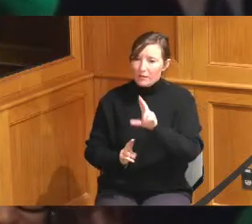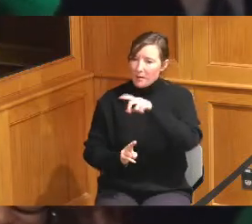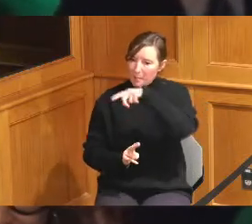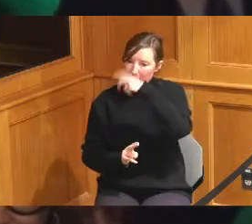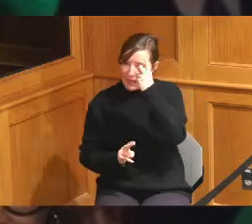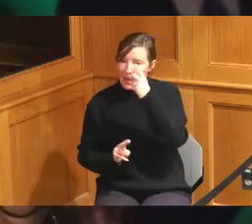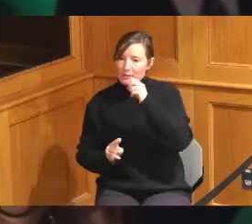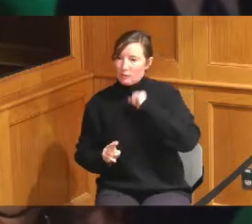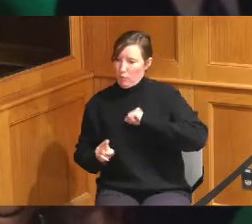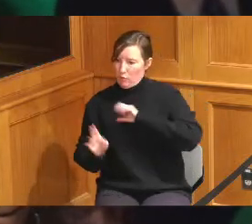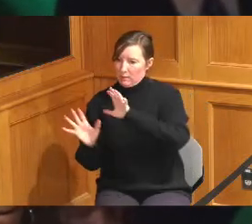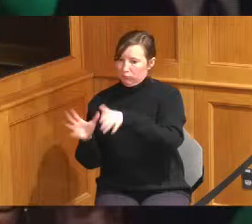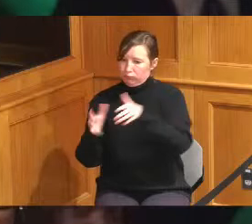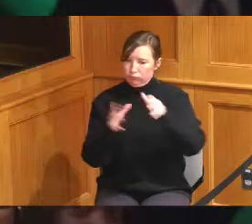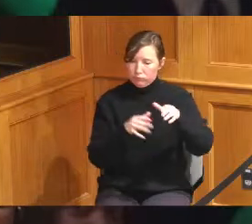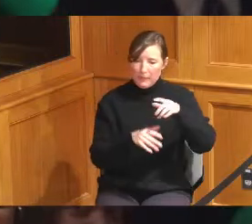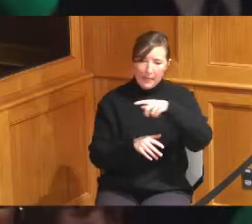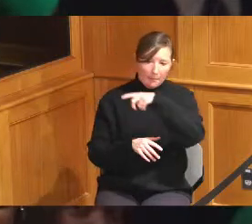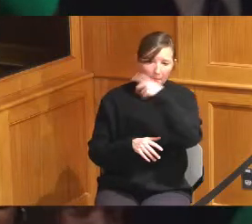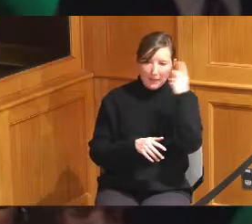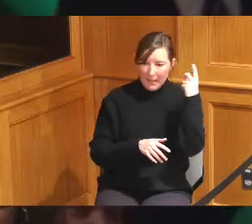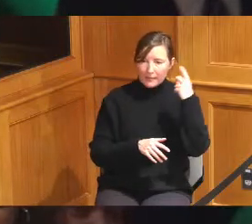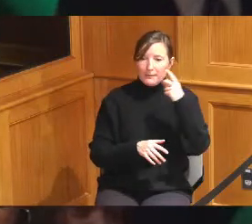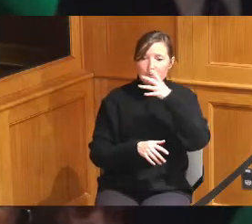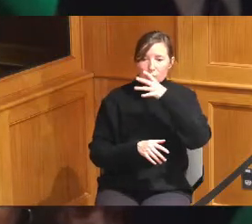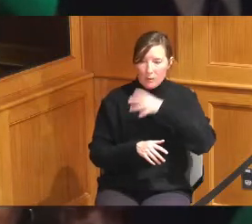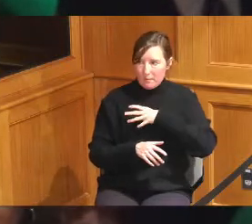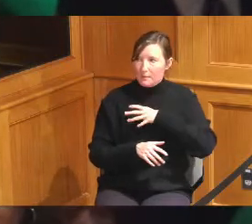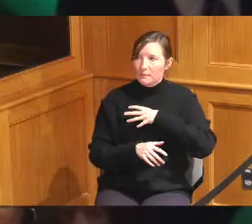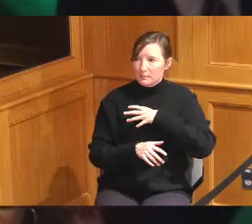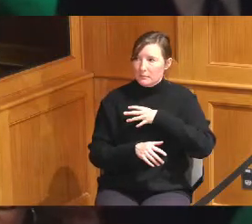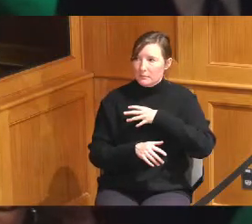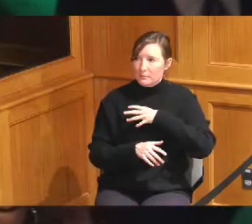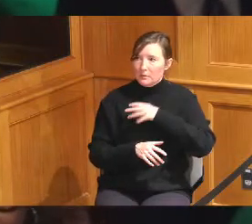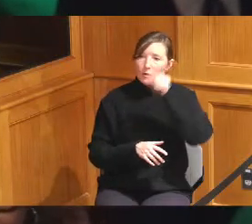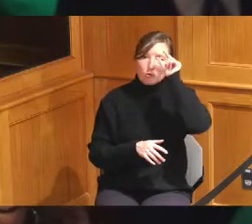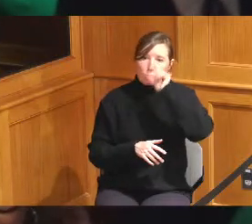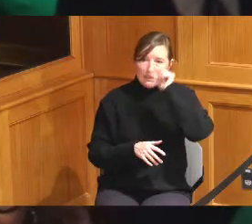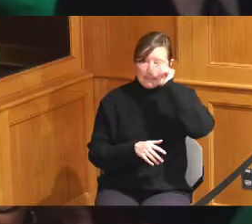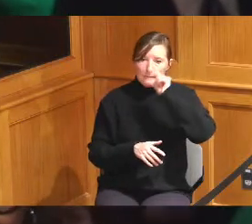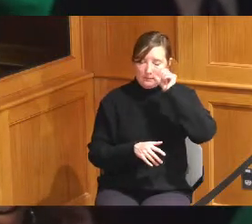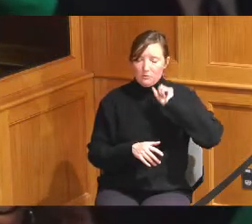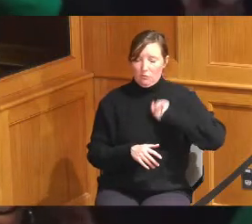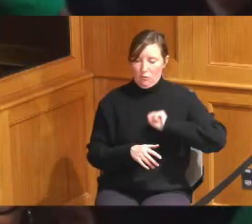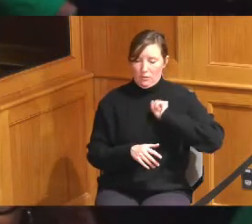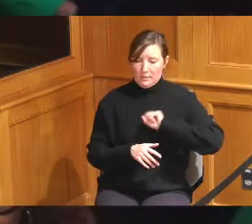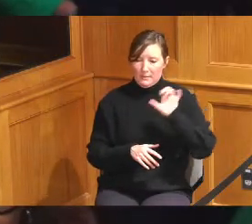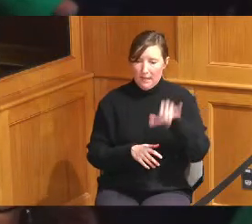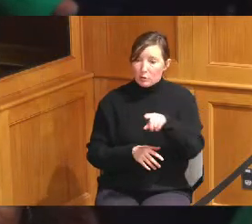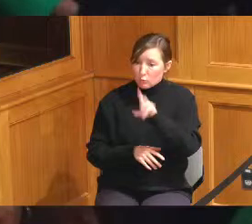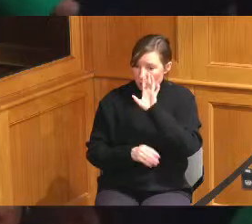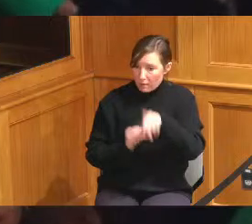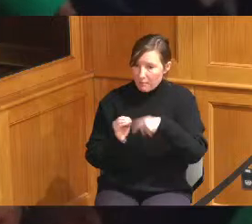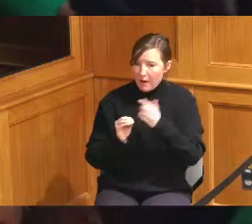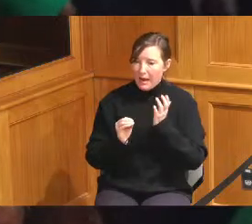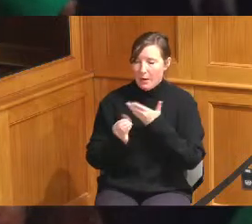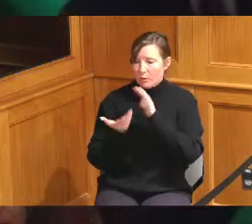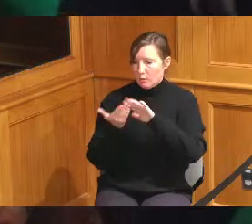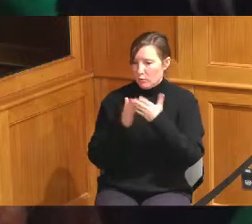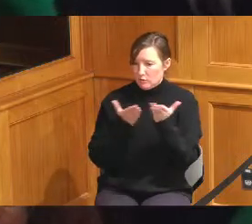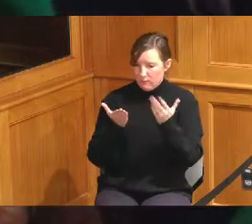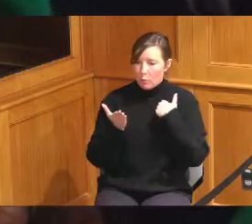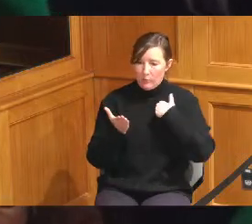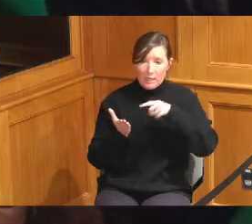Black sororities, but also Black Greek sororities at that. You've talked so much about the service that we do in the community. We are a